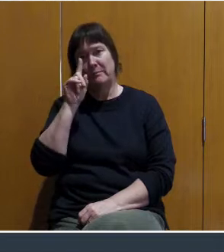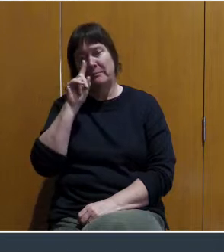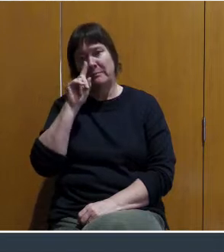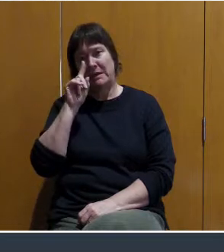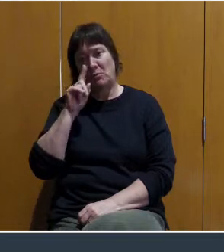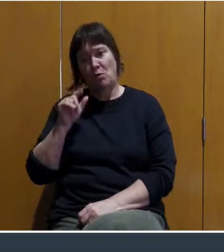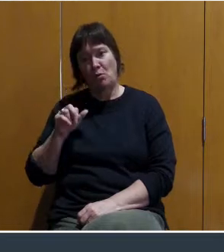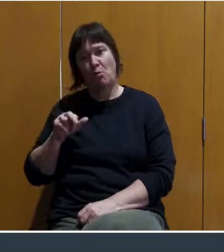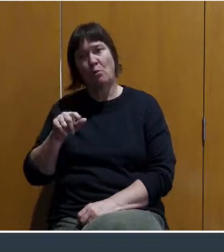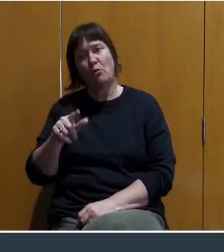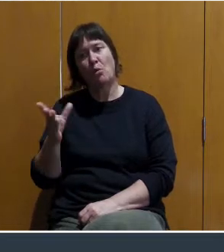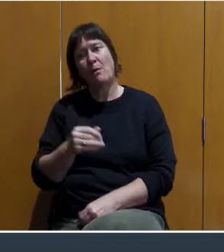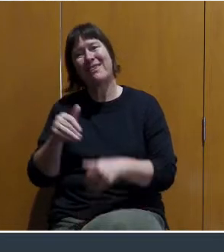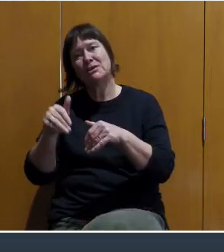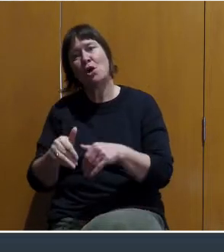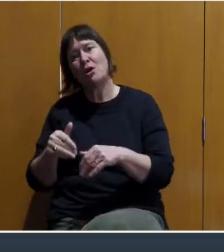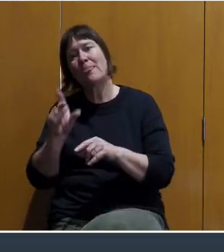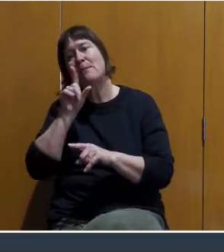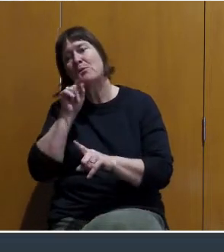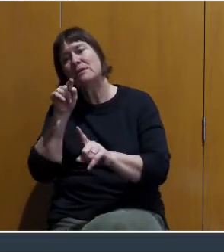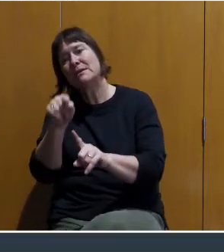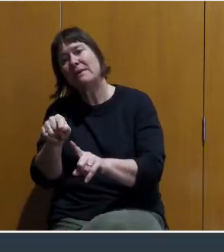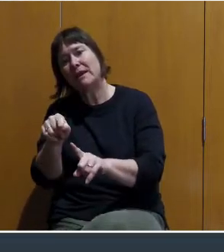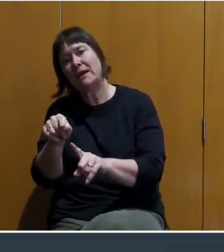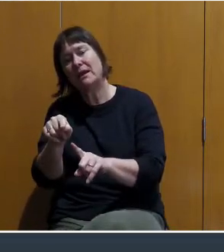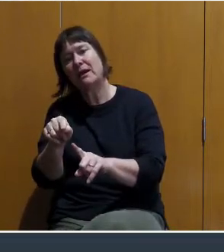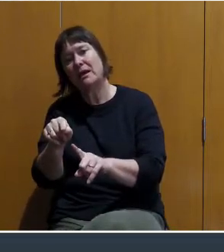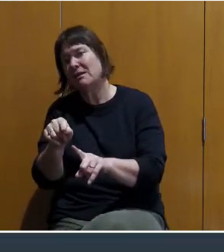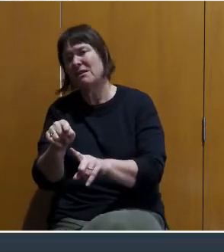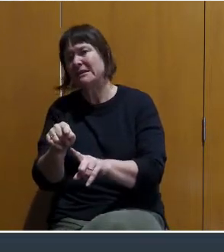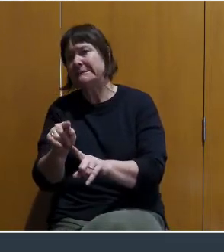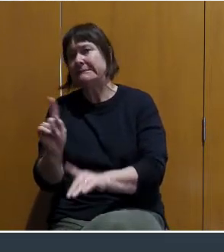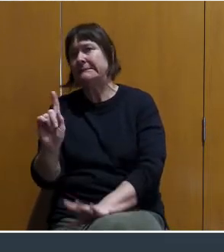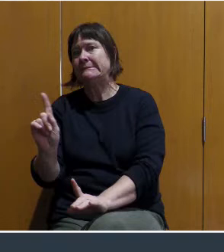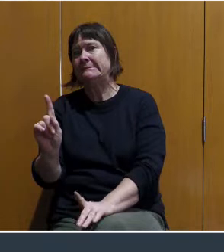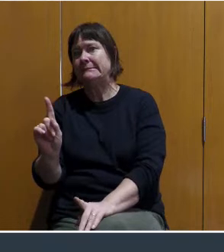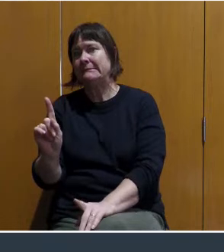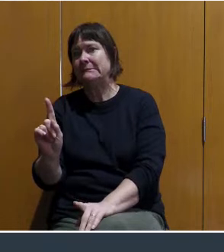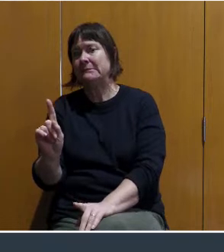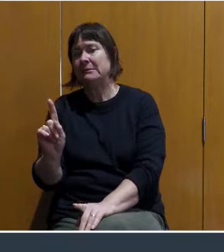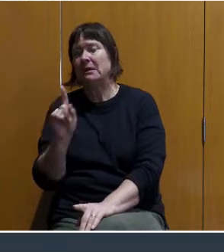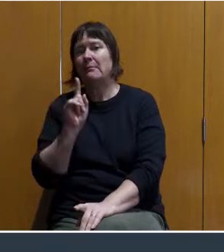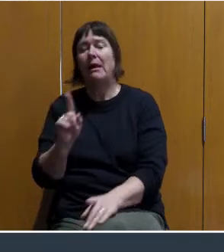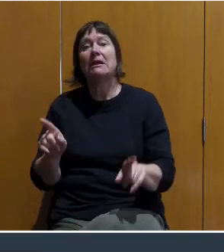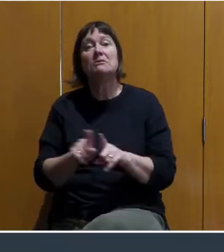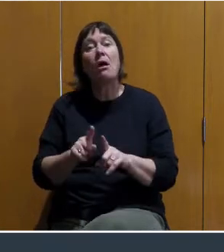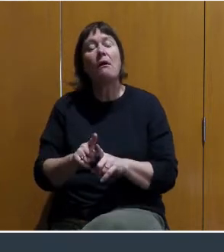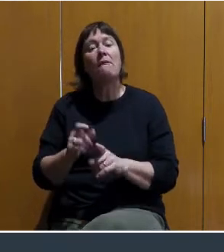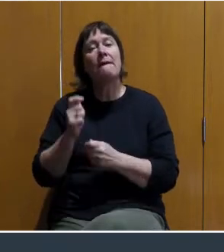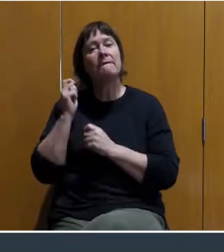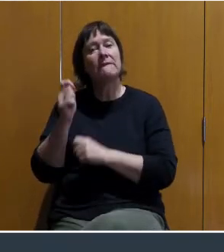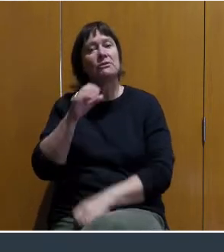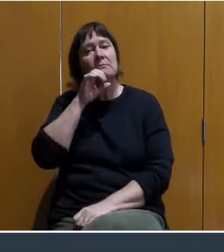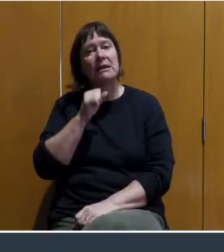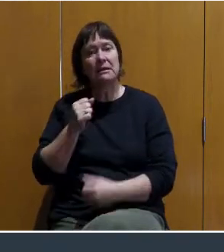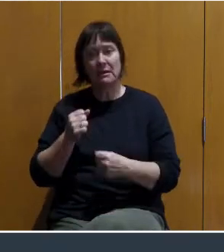that reserve, which you shouldn't be doing, down go to the dunes. But it's also fishermen. Unfortunately, there's park at the side of the